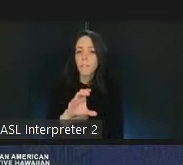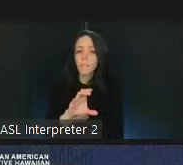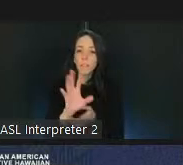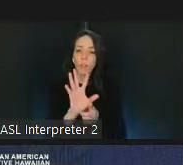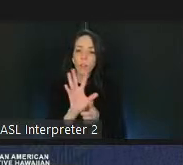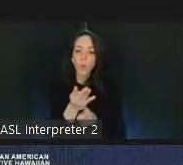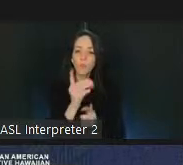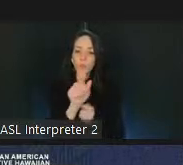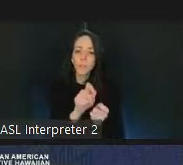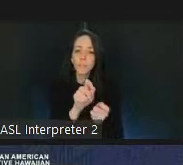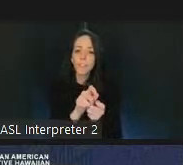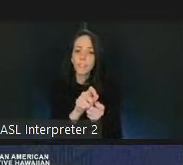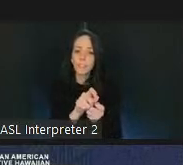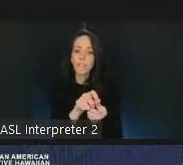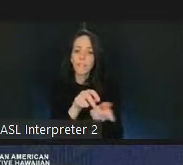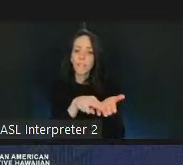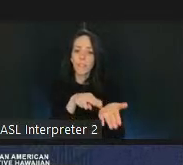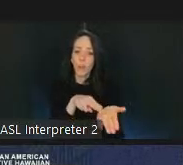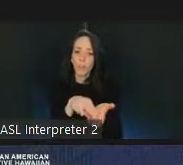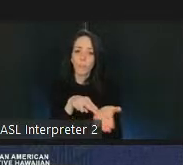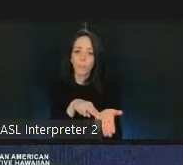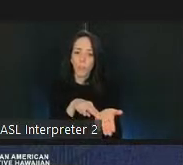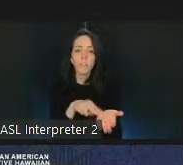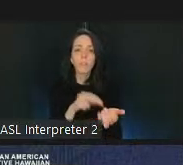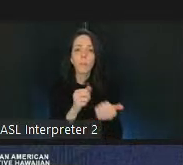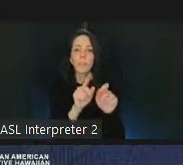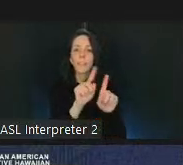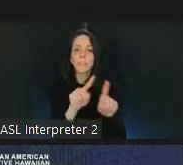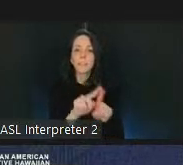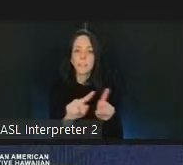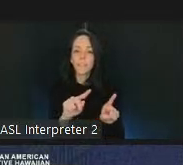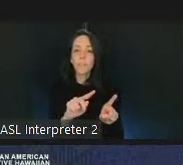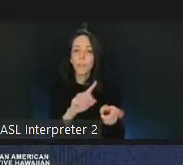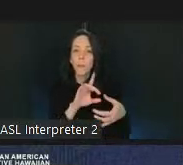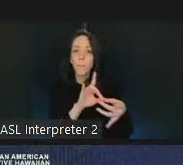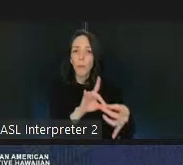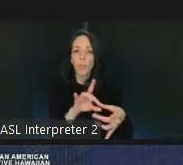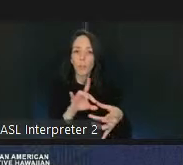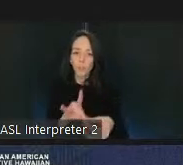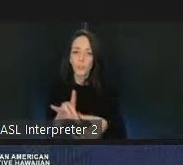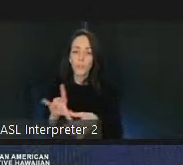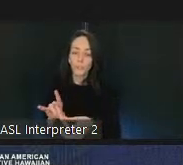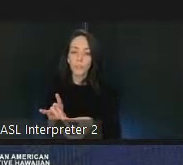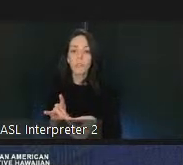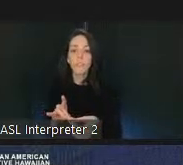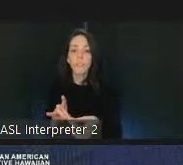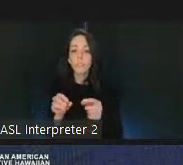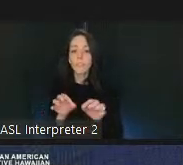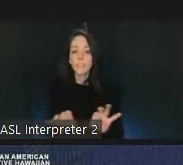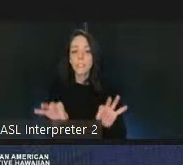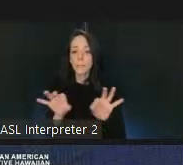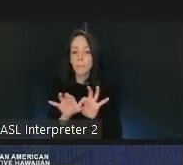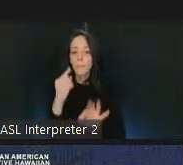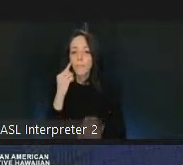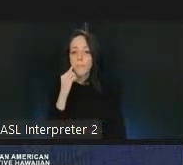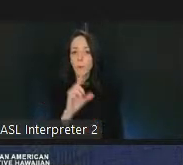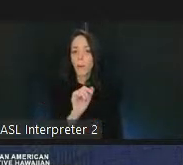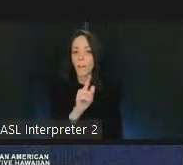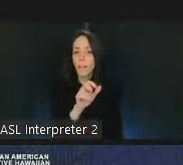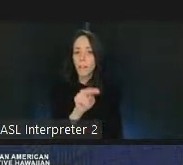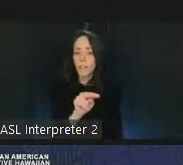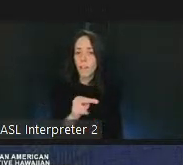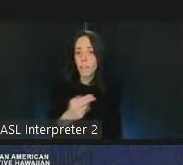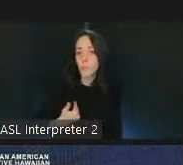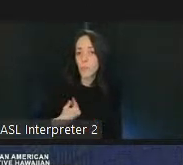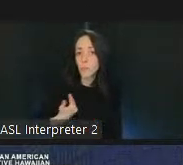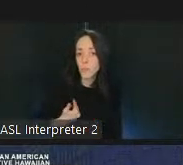providers and continues to address the needs of Latinx and BIPOC youth where they are overrepresented at various decision points in the system